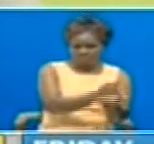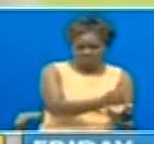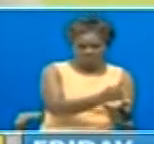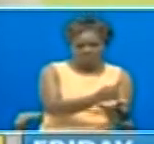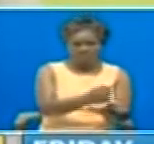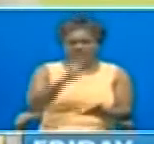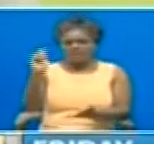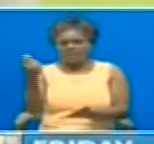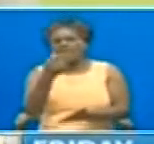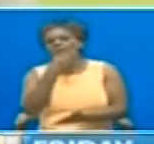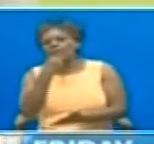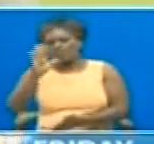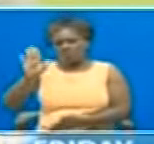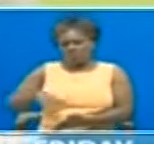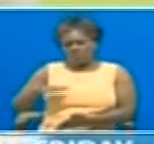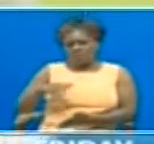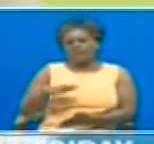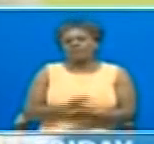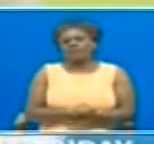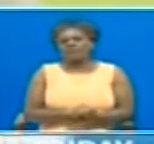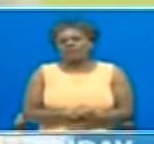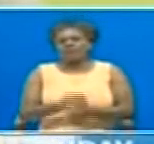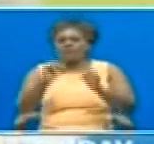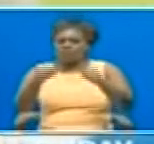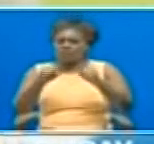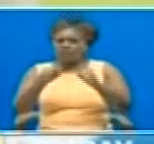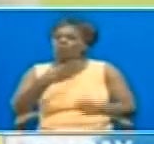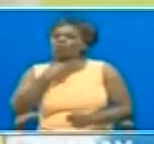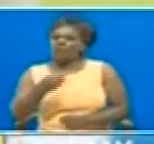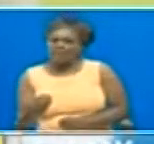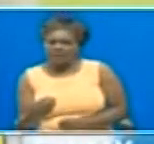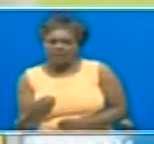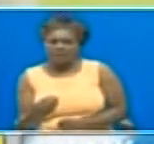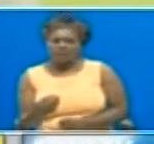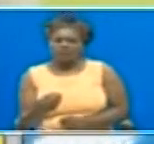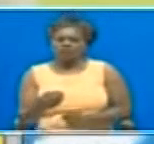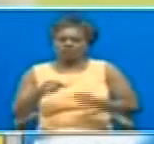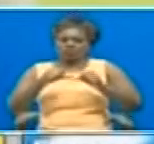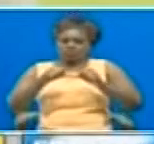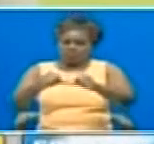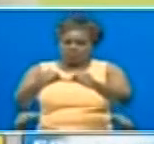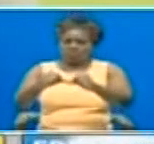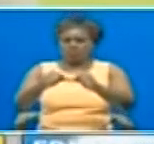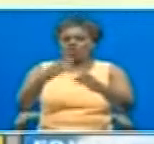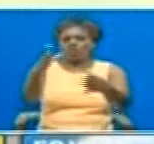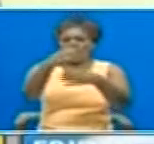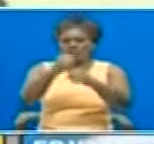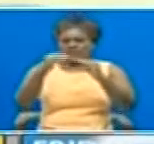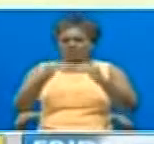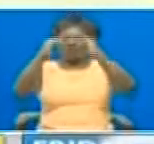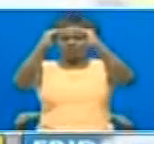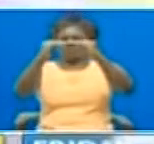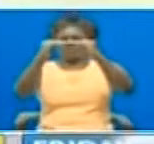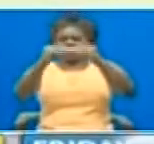by Kenyan men and women, able and willing to drive the company to the new level.